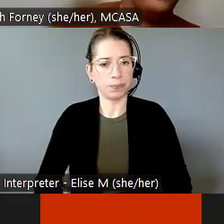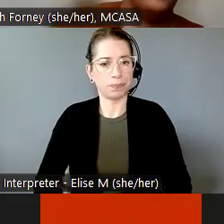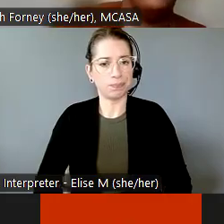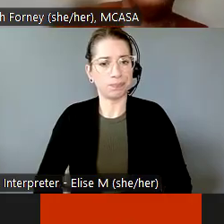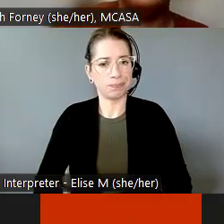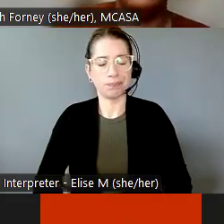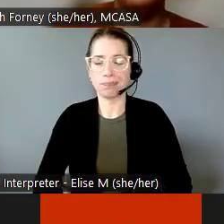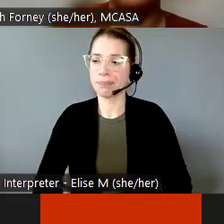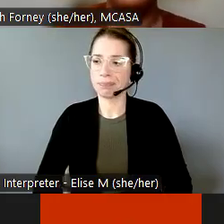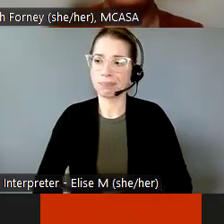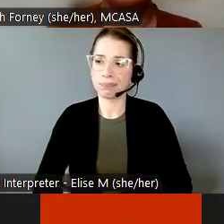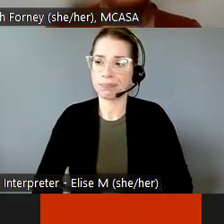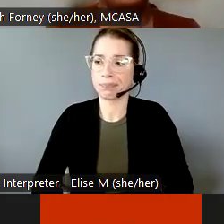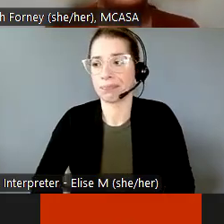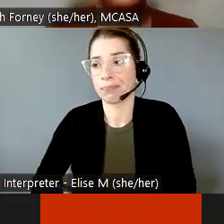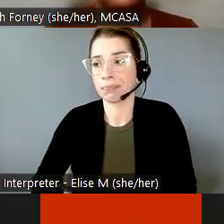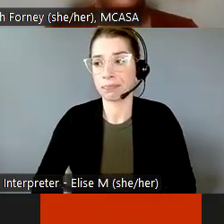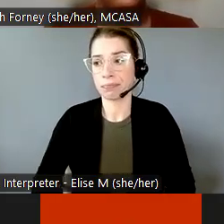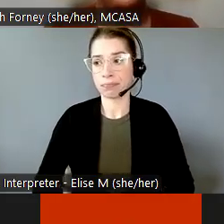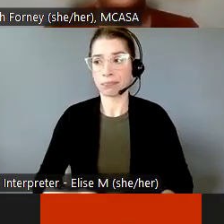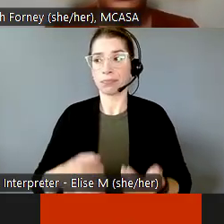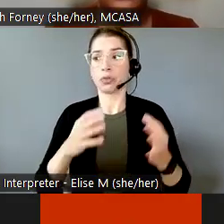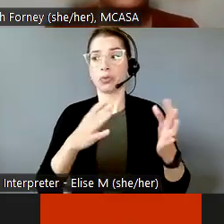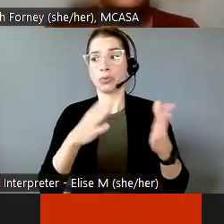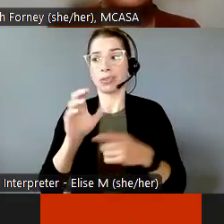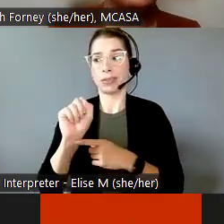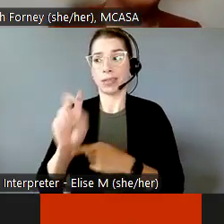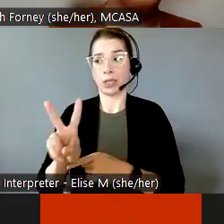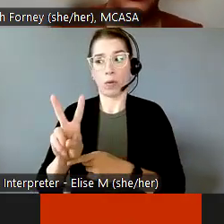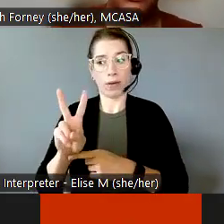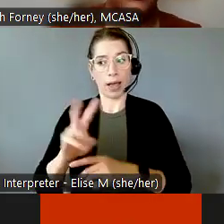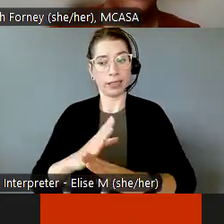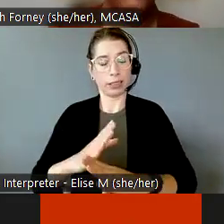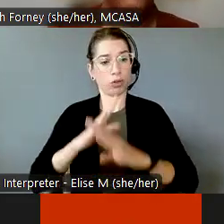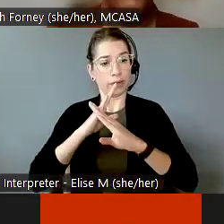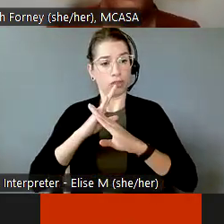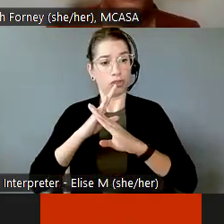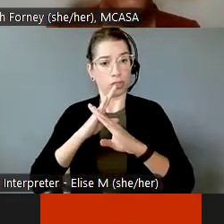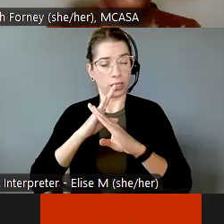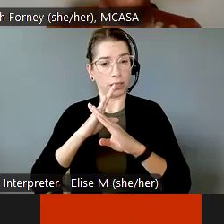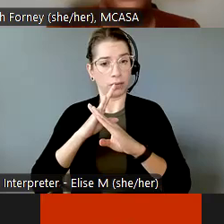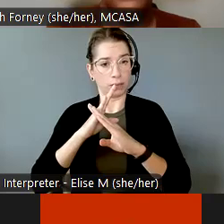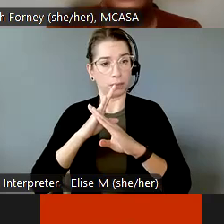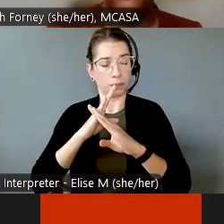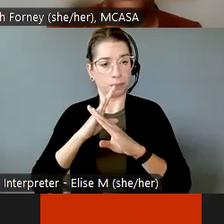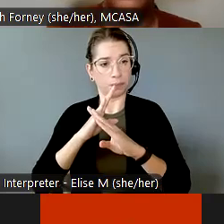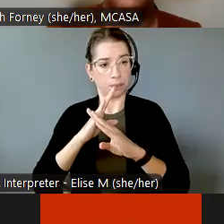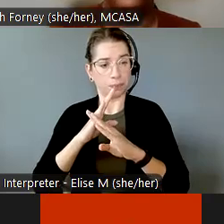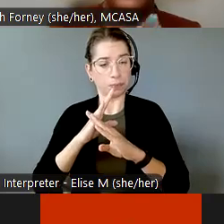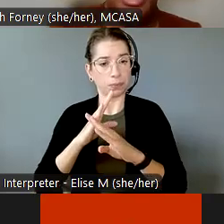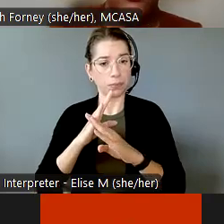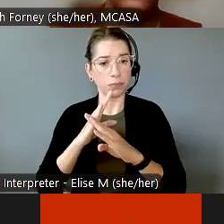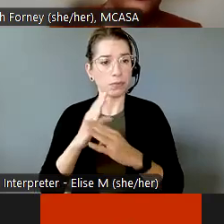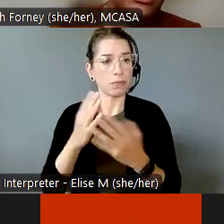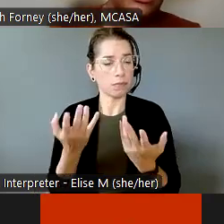So when it comes to sexual violence prevention, we cannot successfully pre- prevent sexual